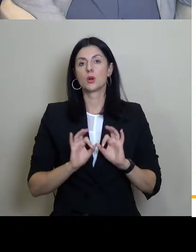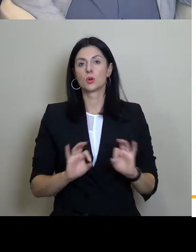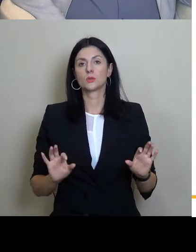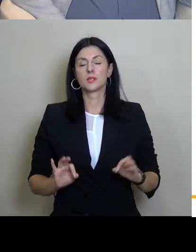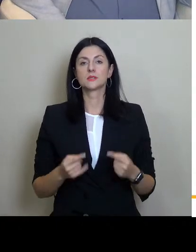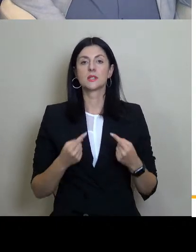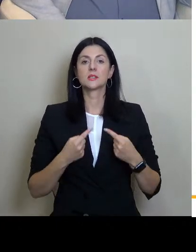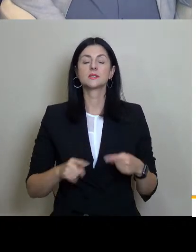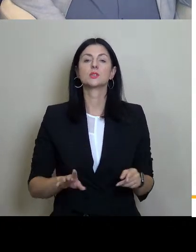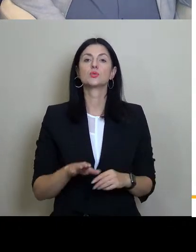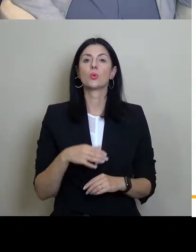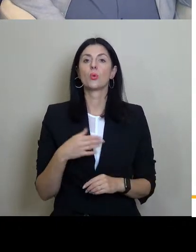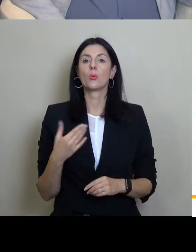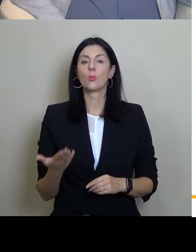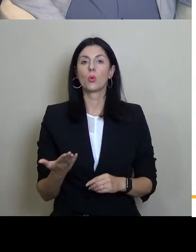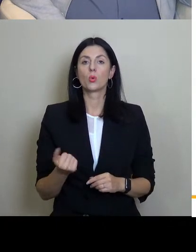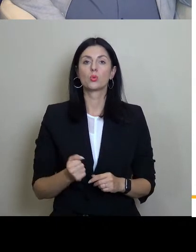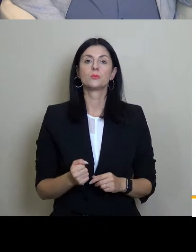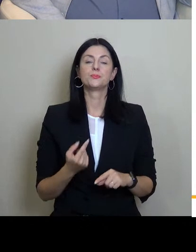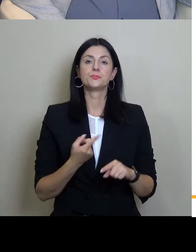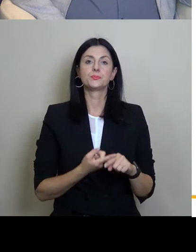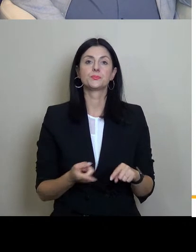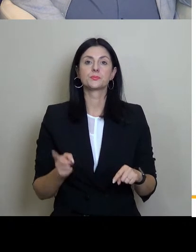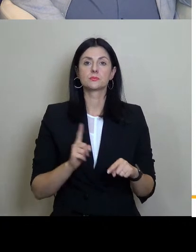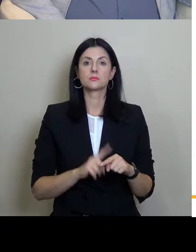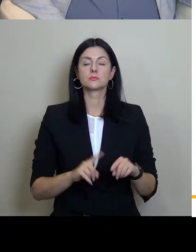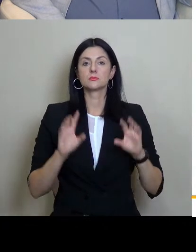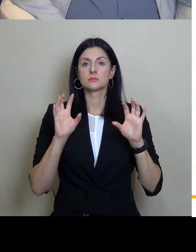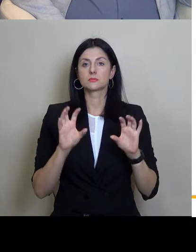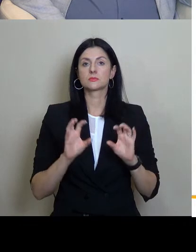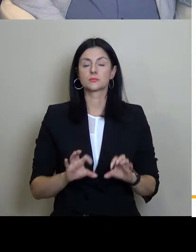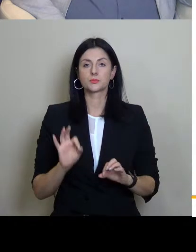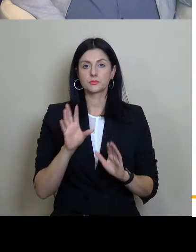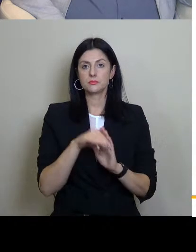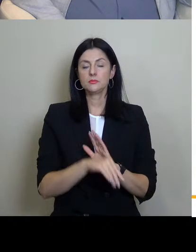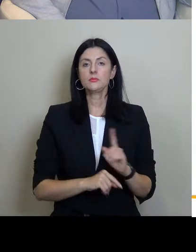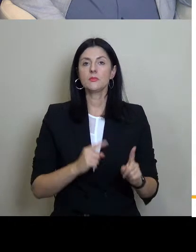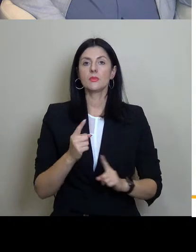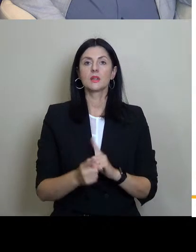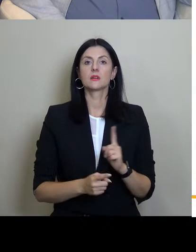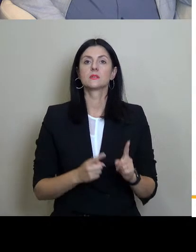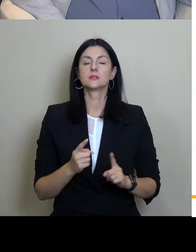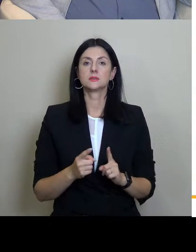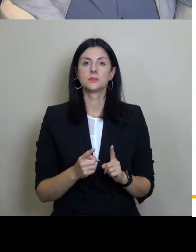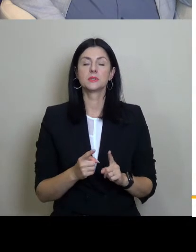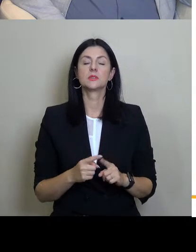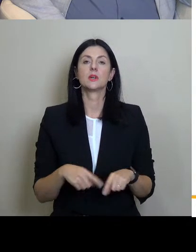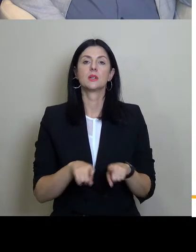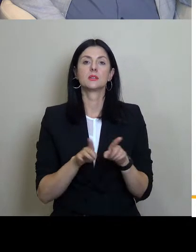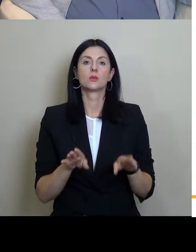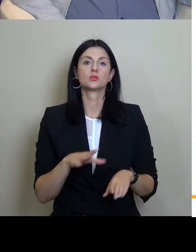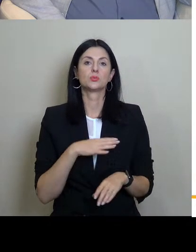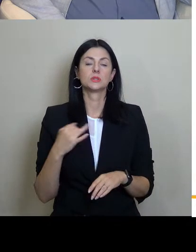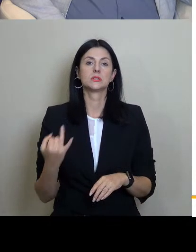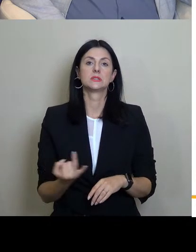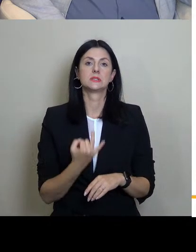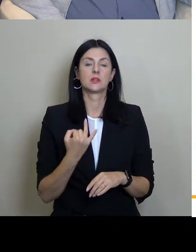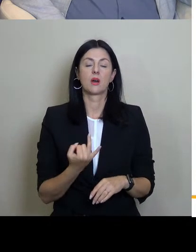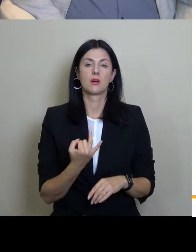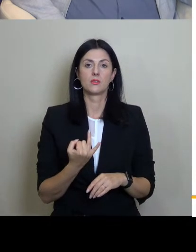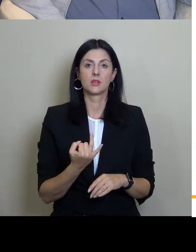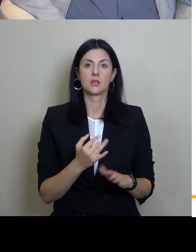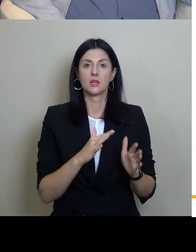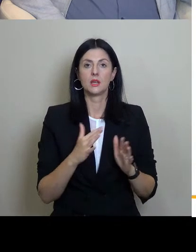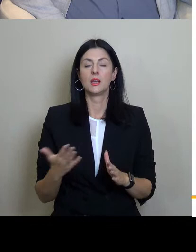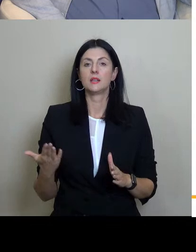and explanation. On the other hand, the law on amending 2 legal acts, there was some